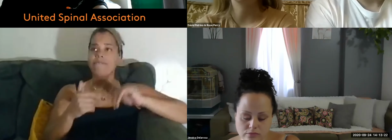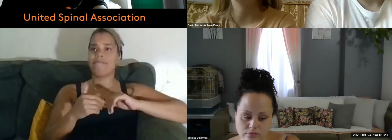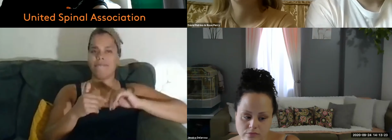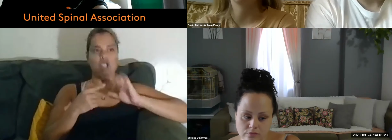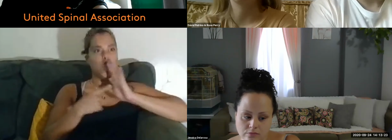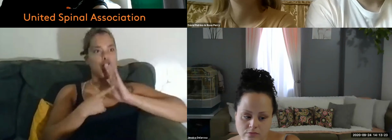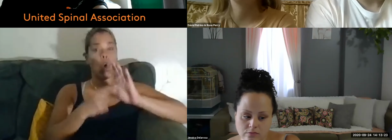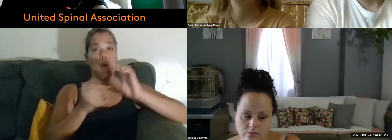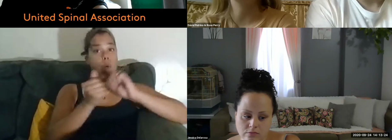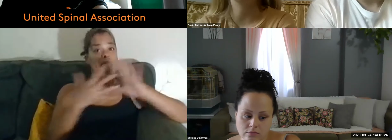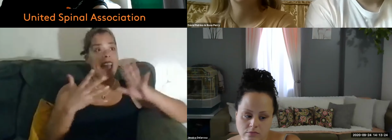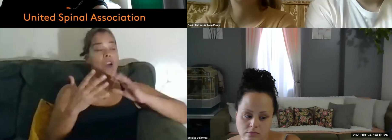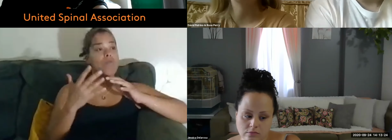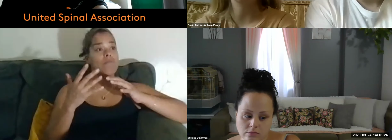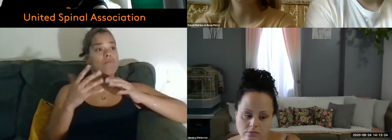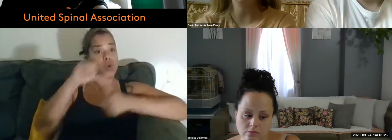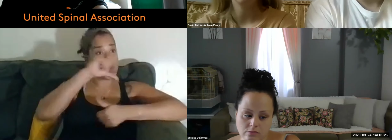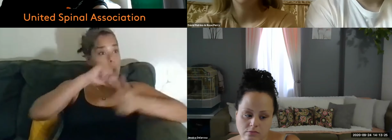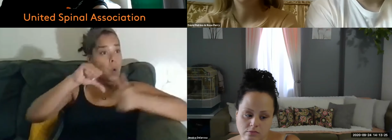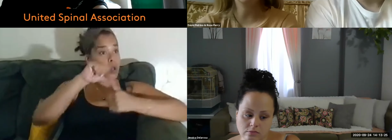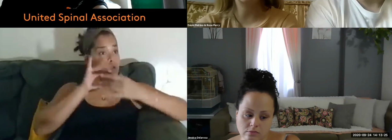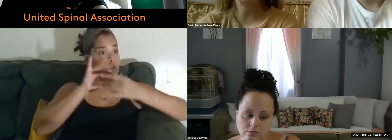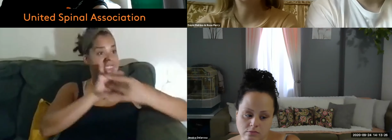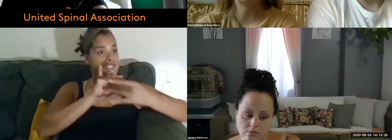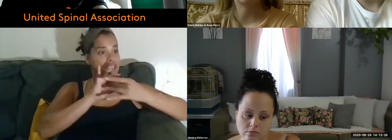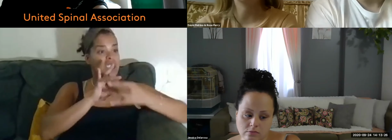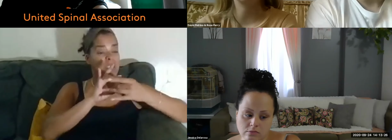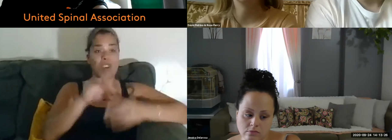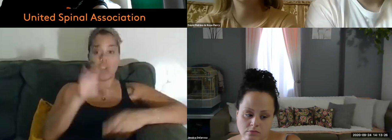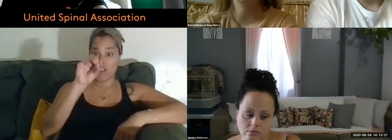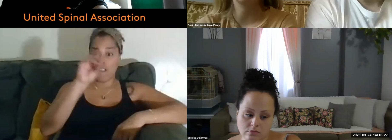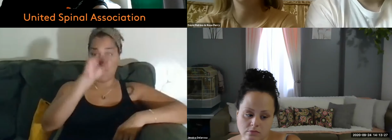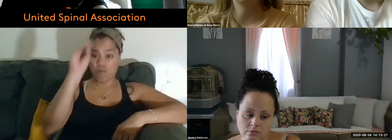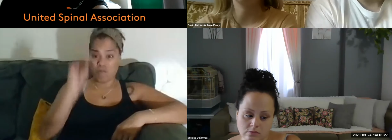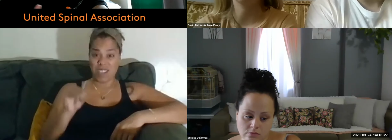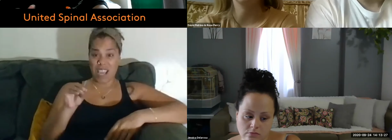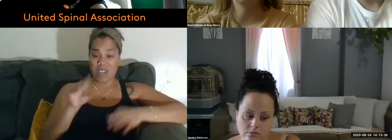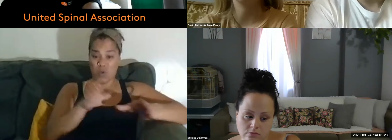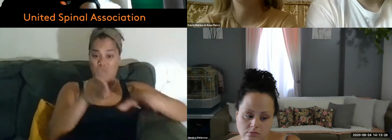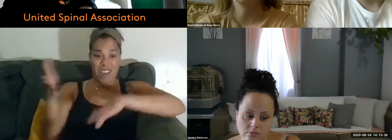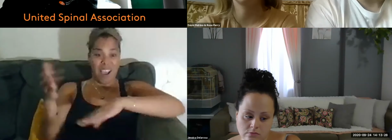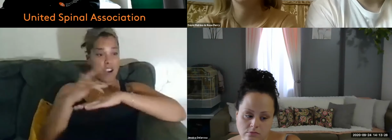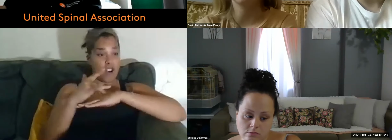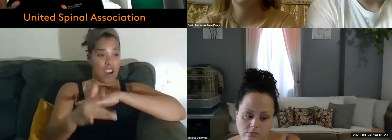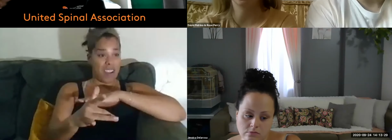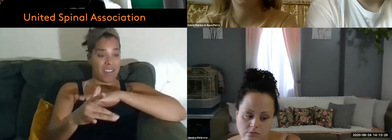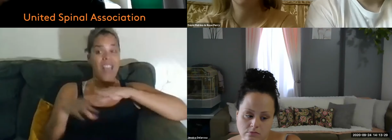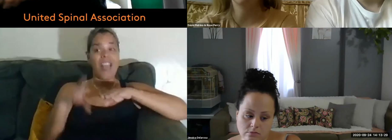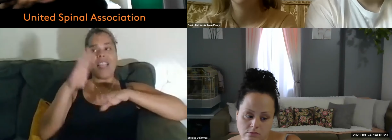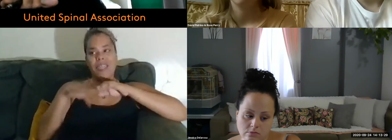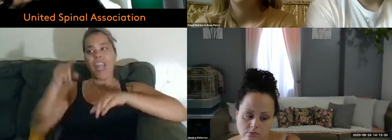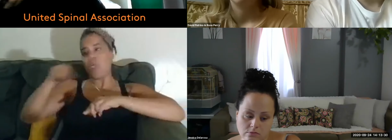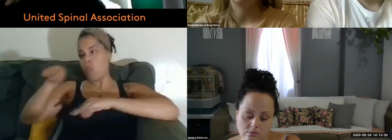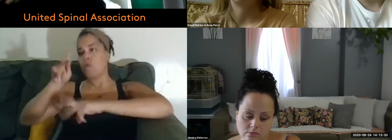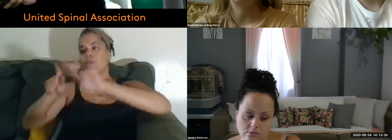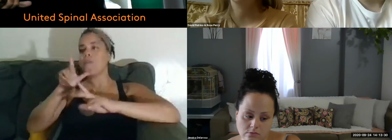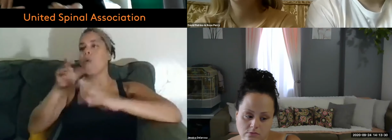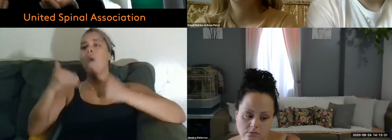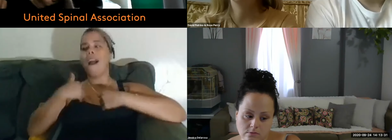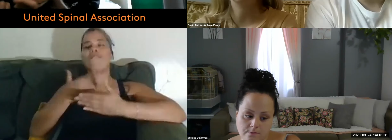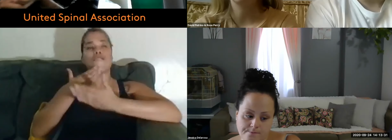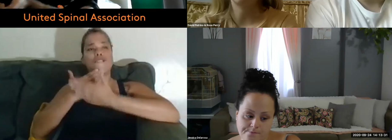relationships, you are 50% more likely to die prematurely than people with weak social relationships.